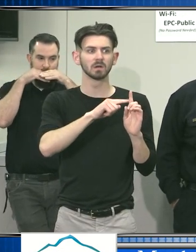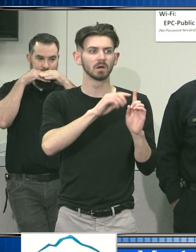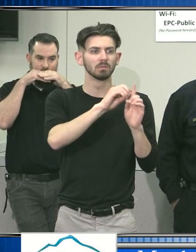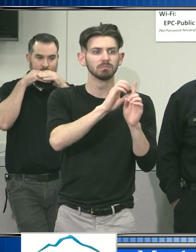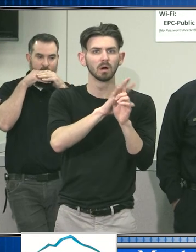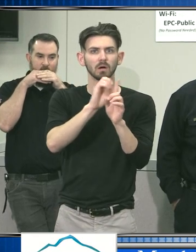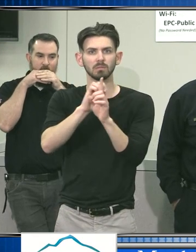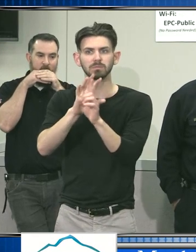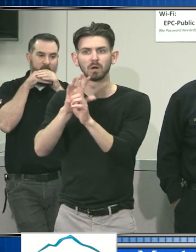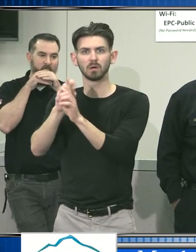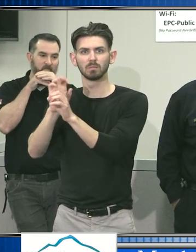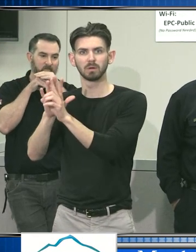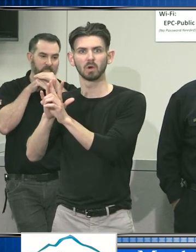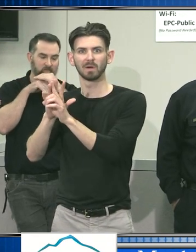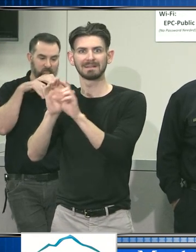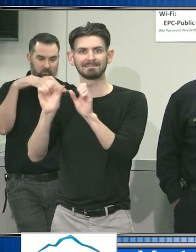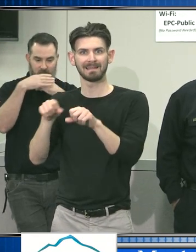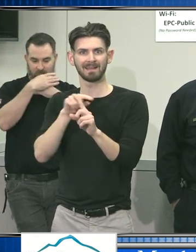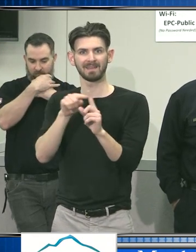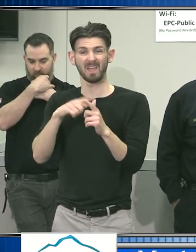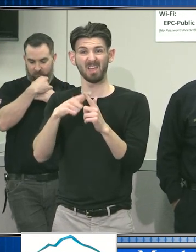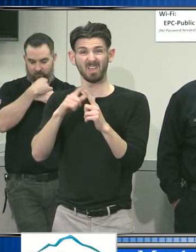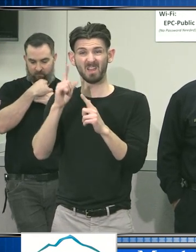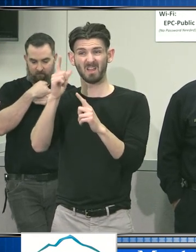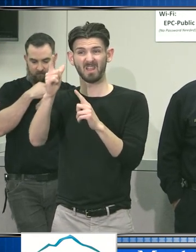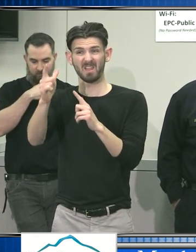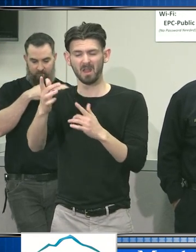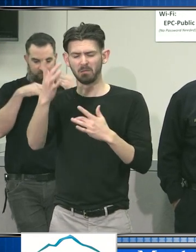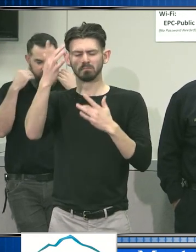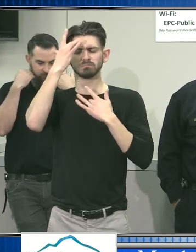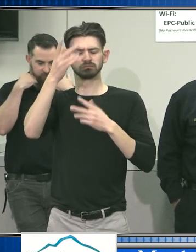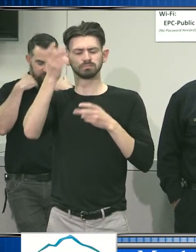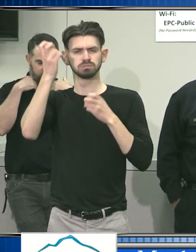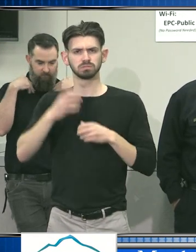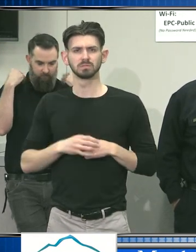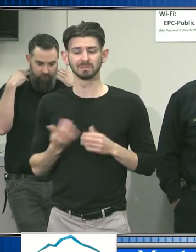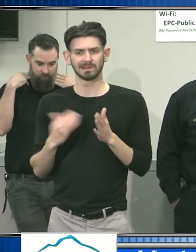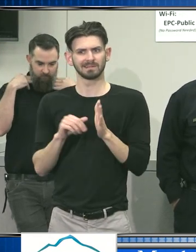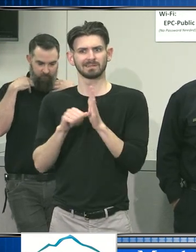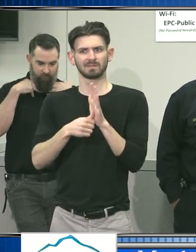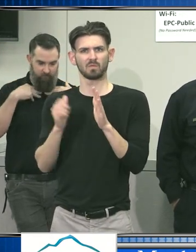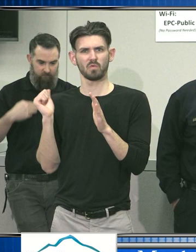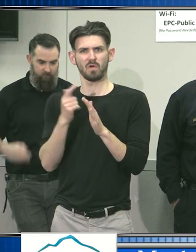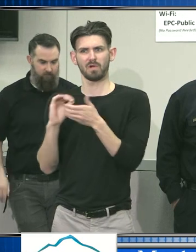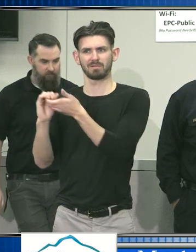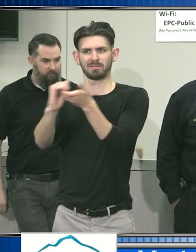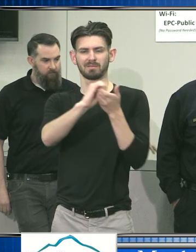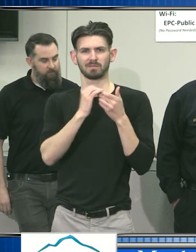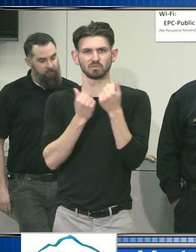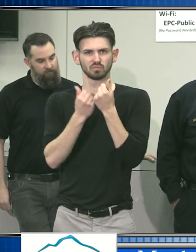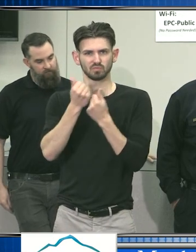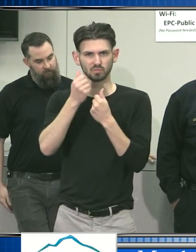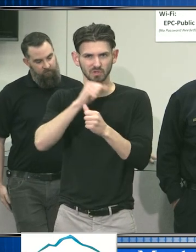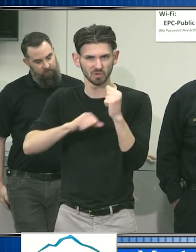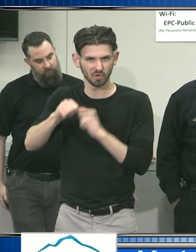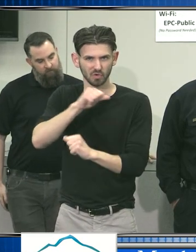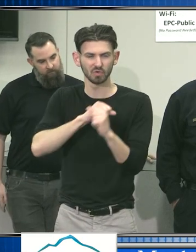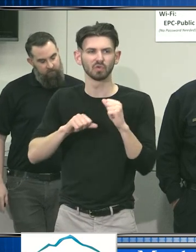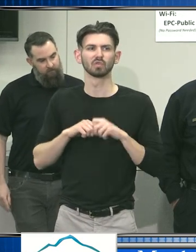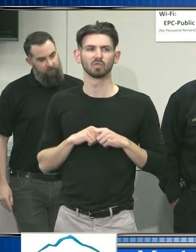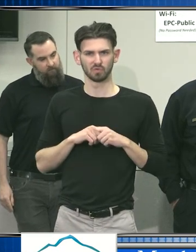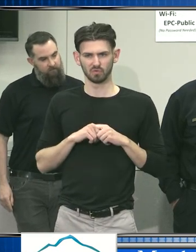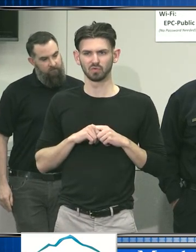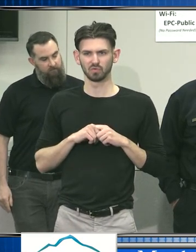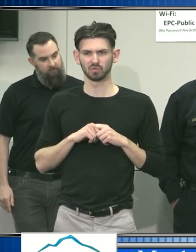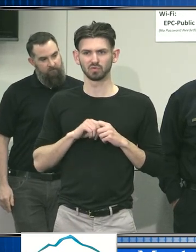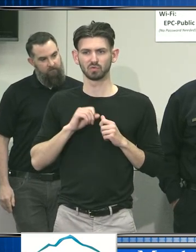more opportunities to get sick. So I think, once again, we're all in this together. We all have to do our part. And I think for